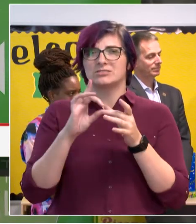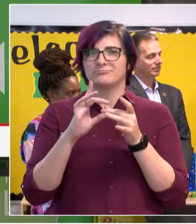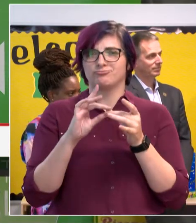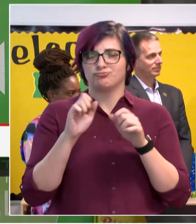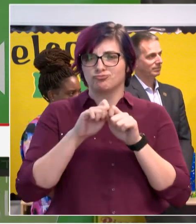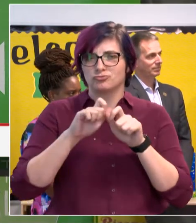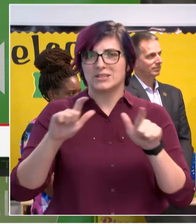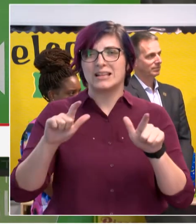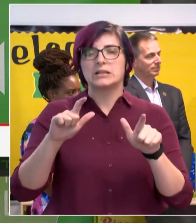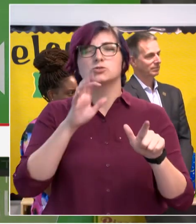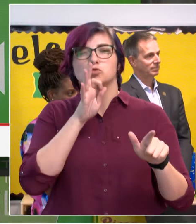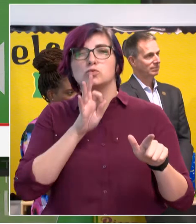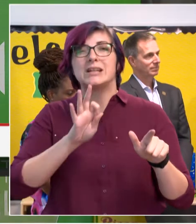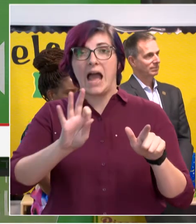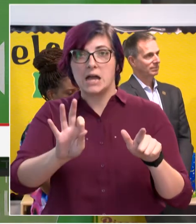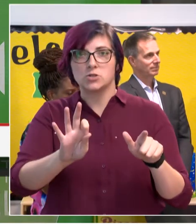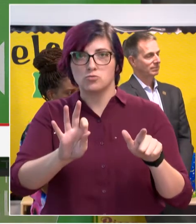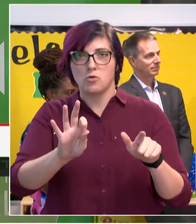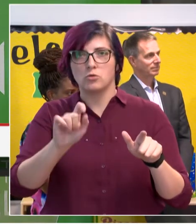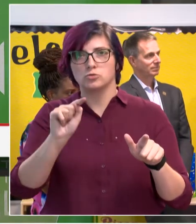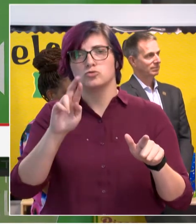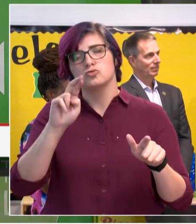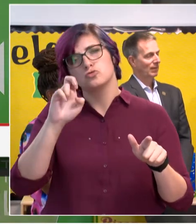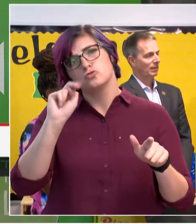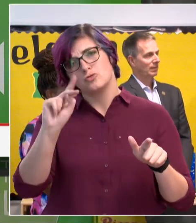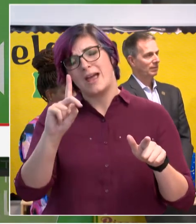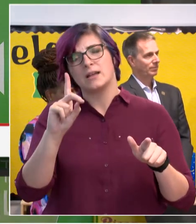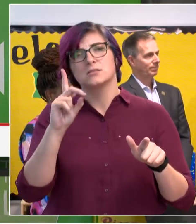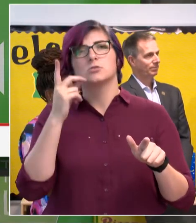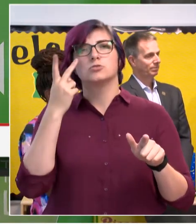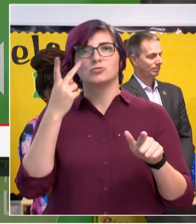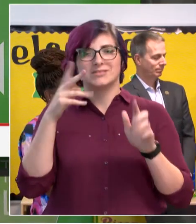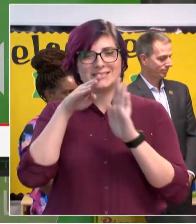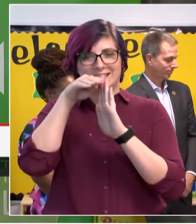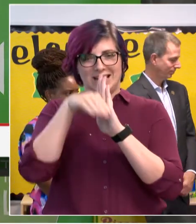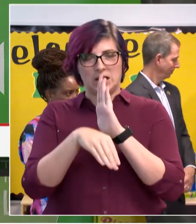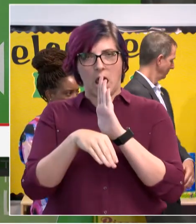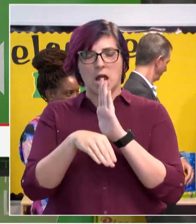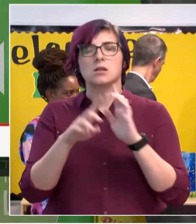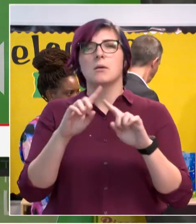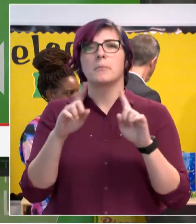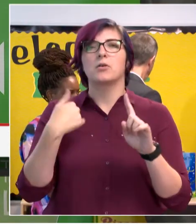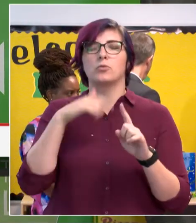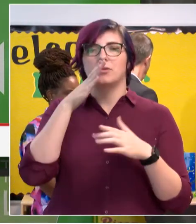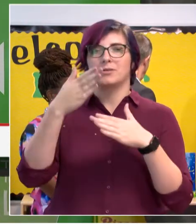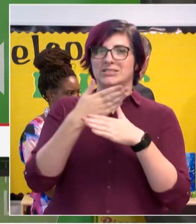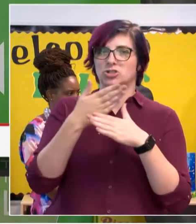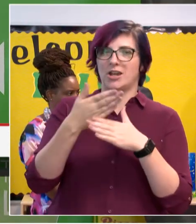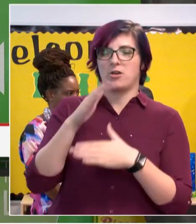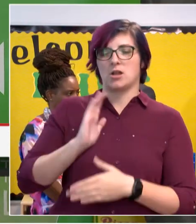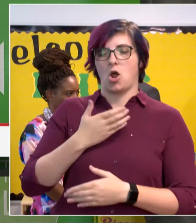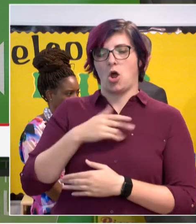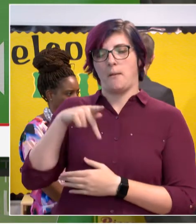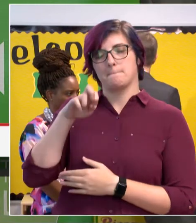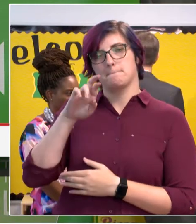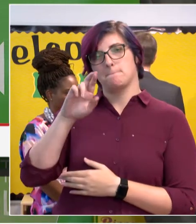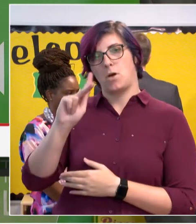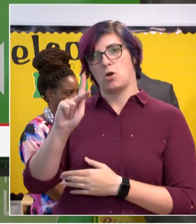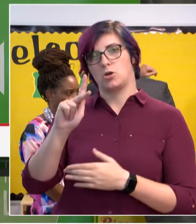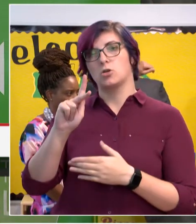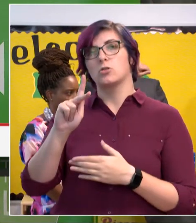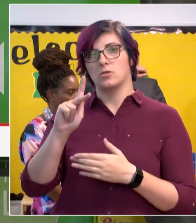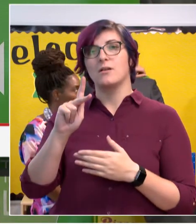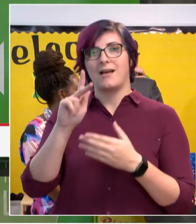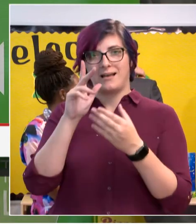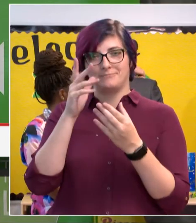specific to 9-year-olds that do show a decline. But as you also shared, we will be sharing the results of our Park assessment data tomorrow, and